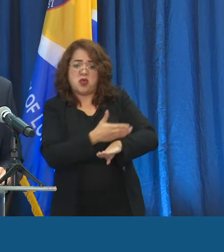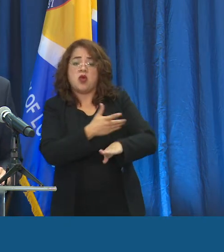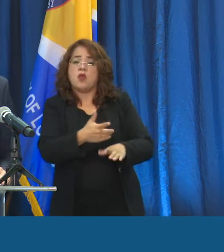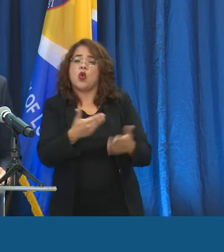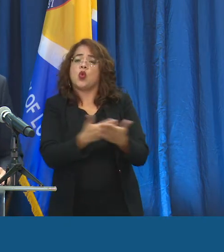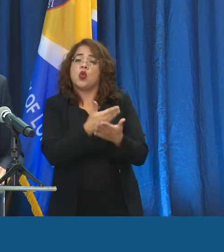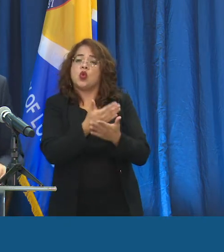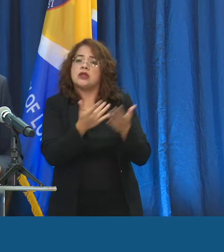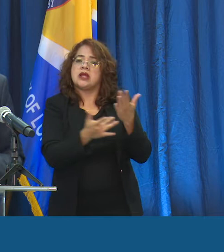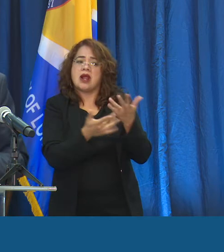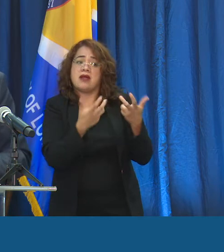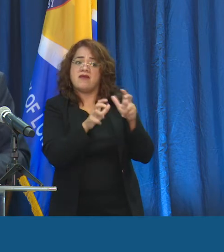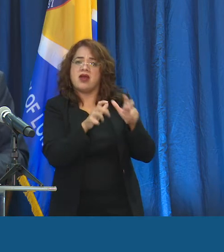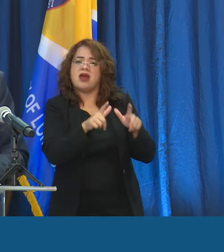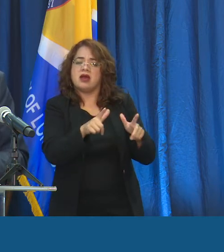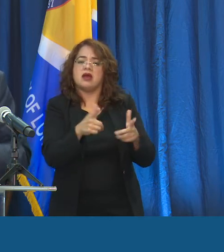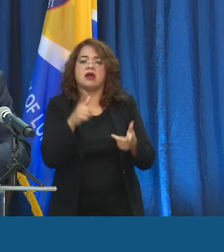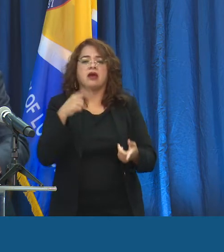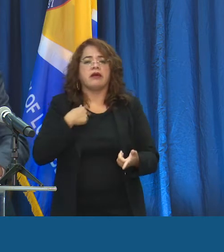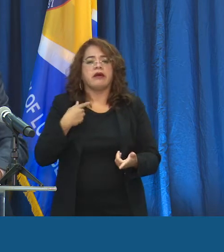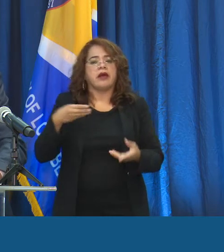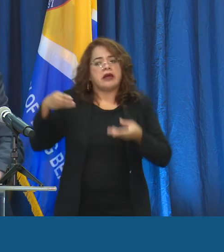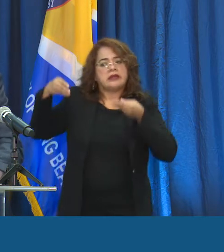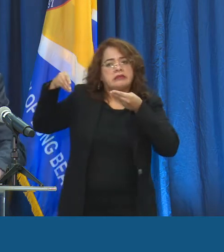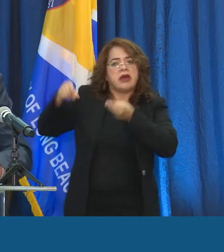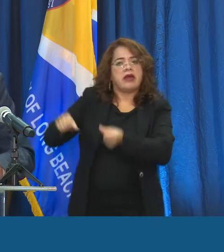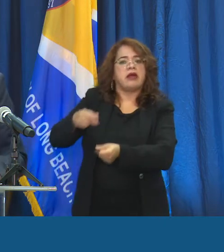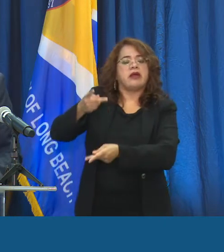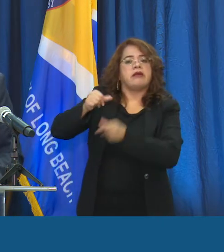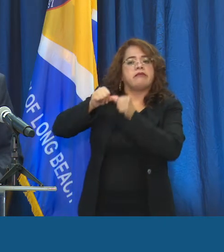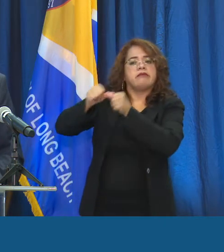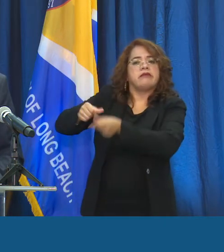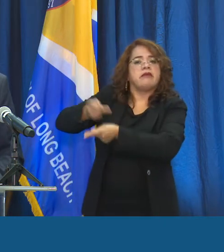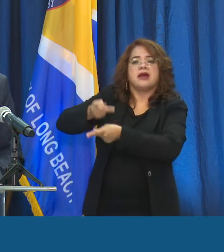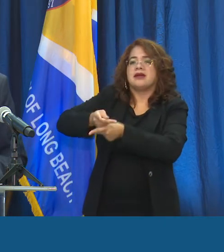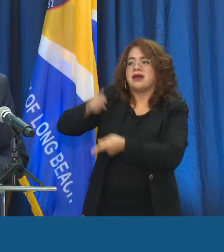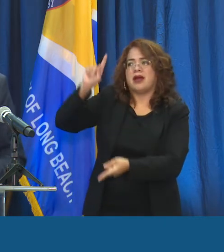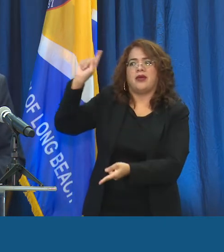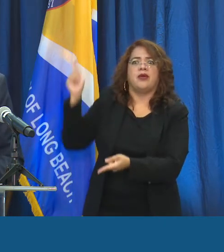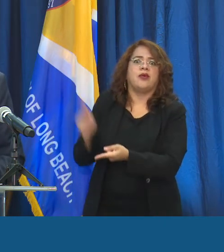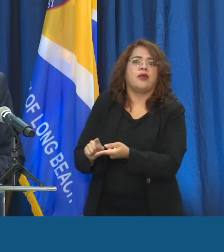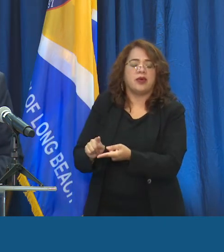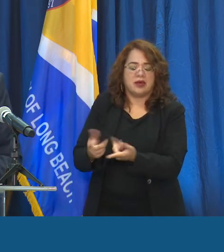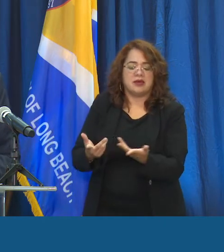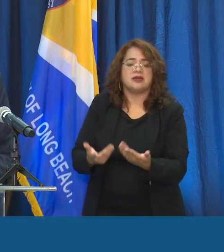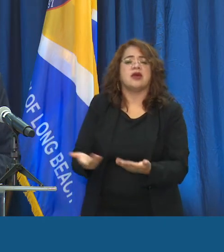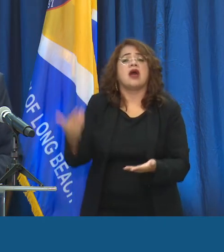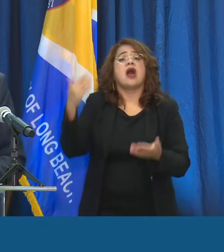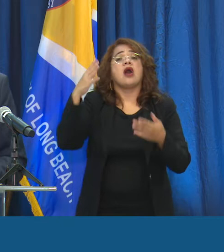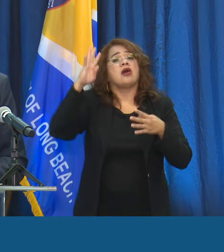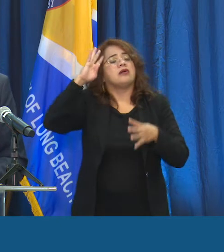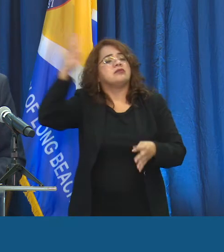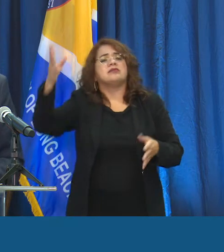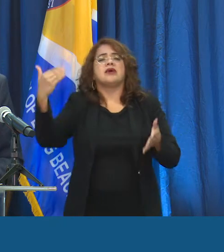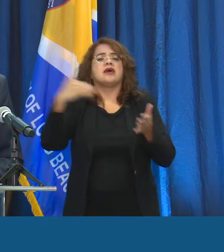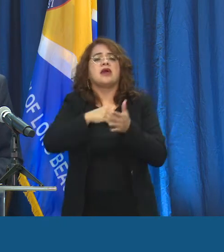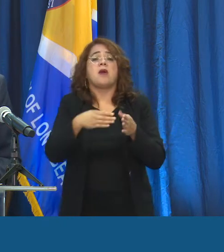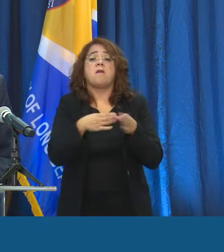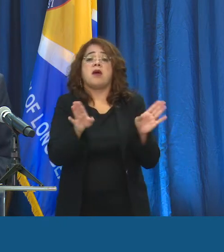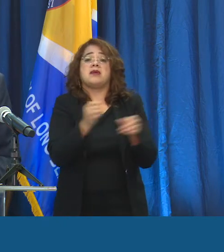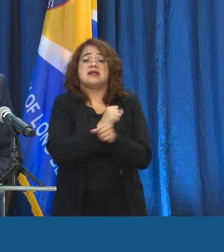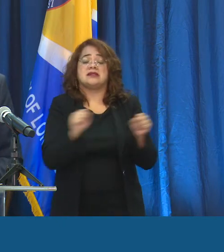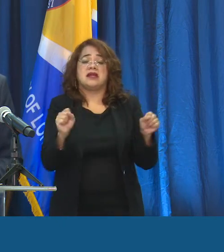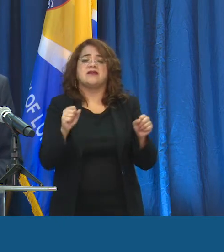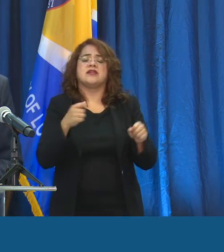which will save money. We're also looking at how do we re-envision public safety service. We will be civilianizing